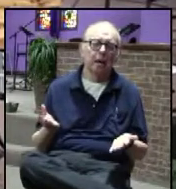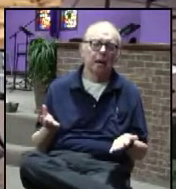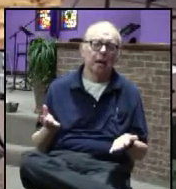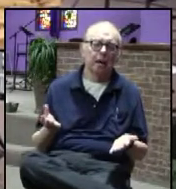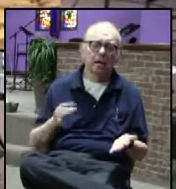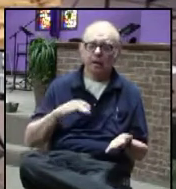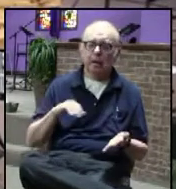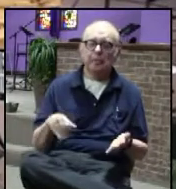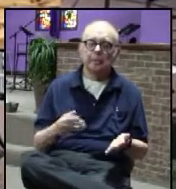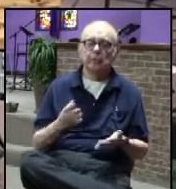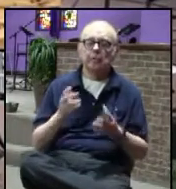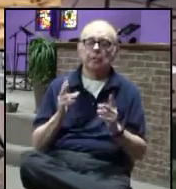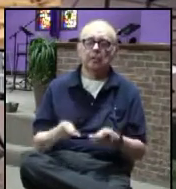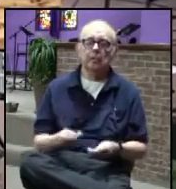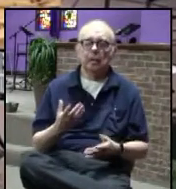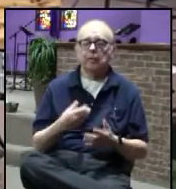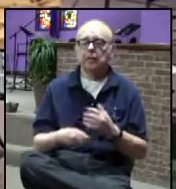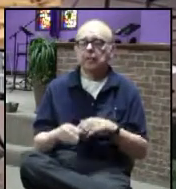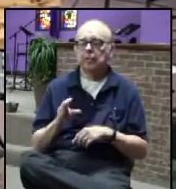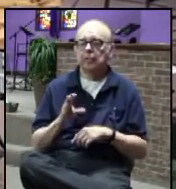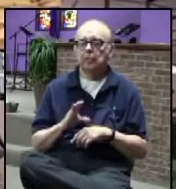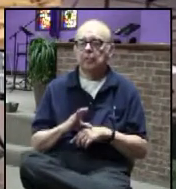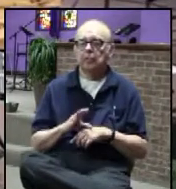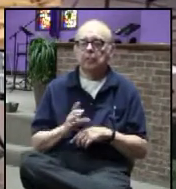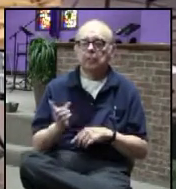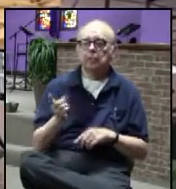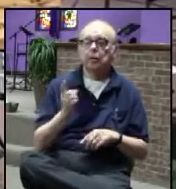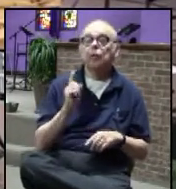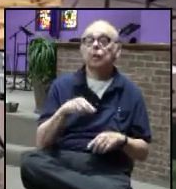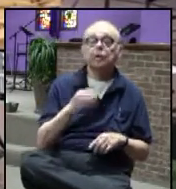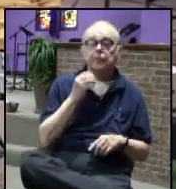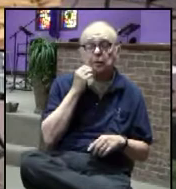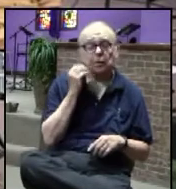invite somebody from outside to come to your house to eat?